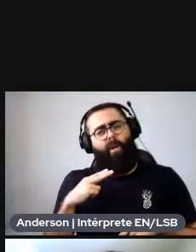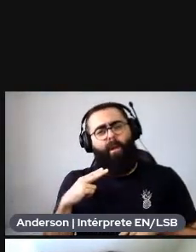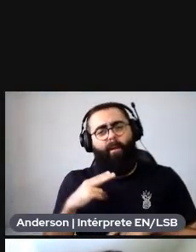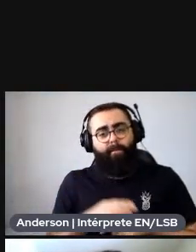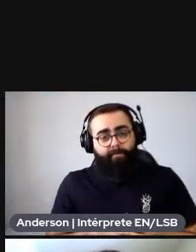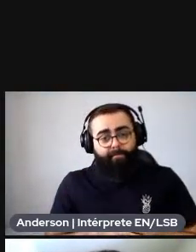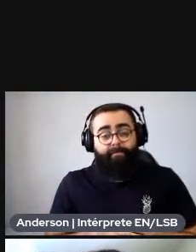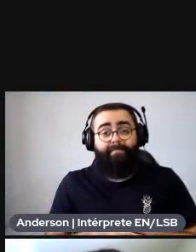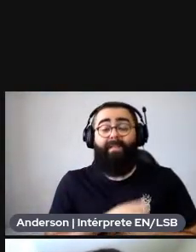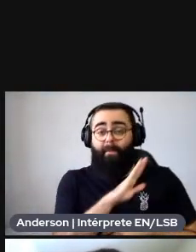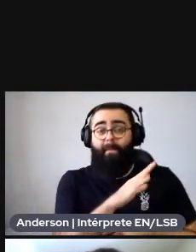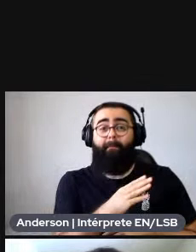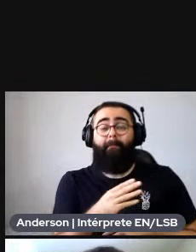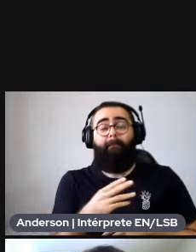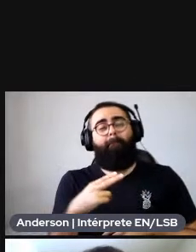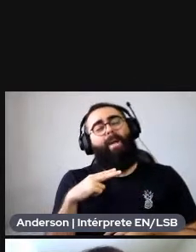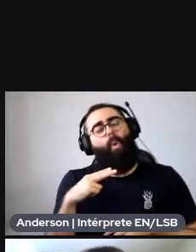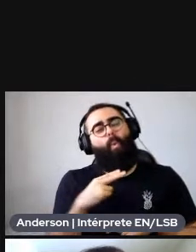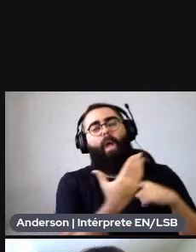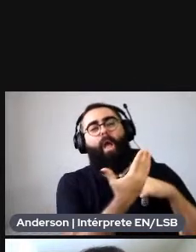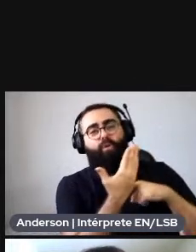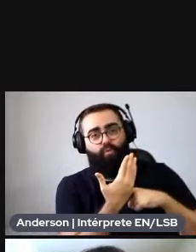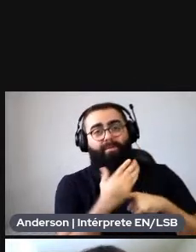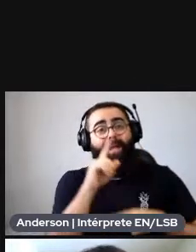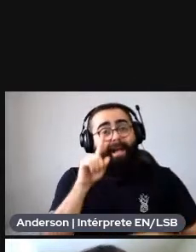personal favor, event noun,